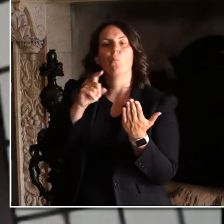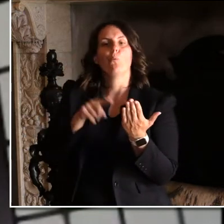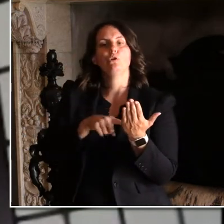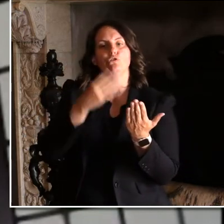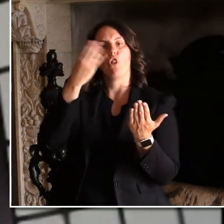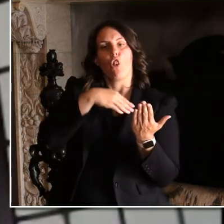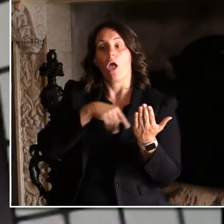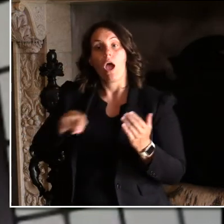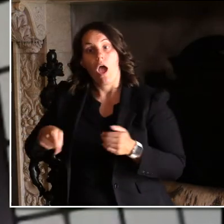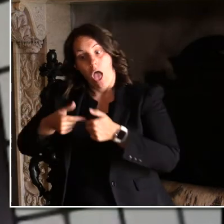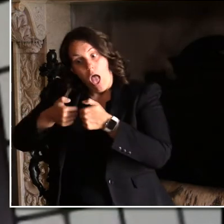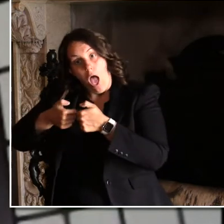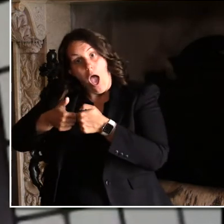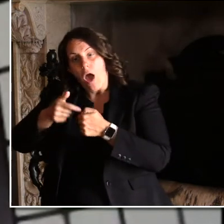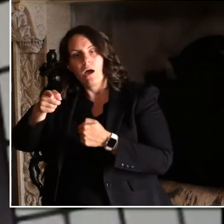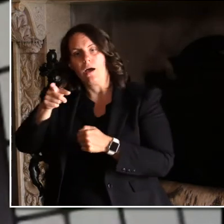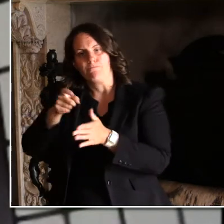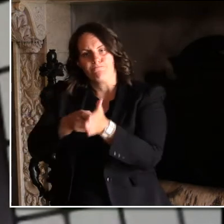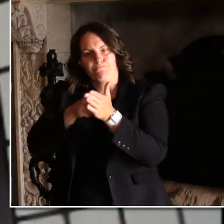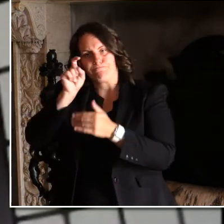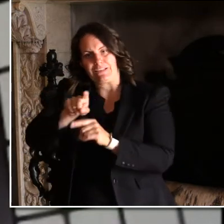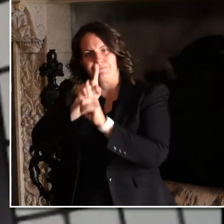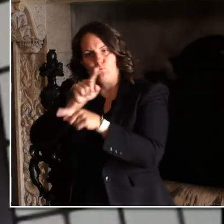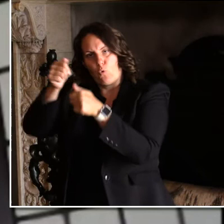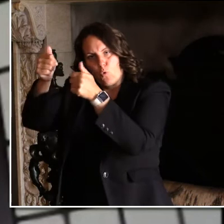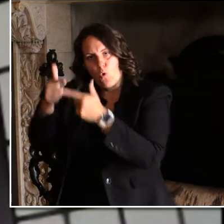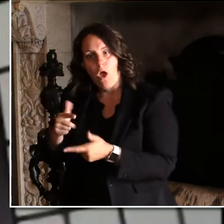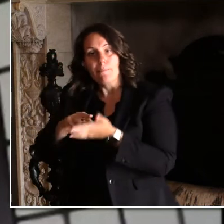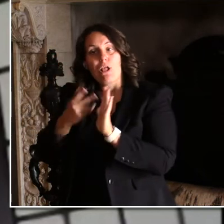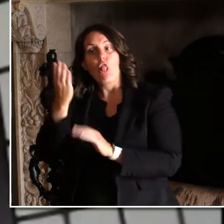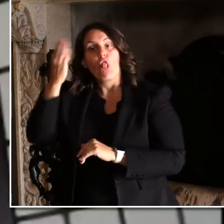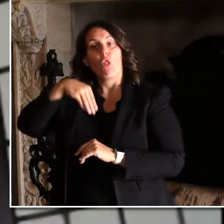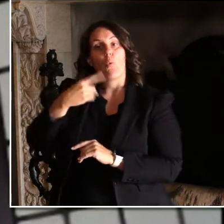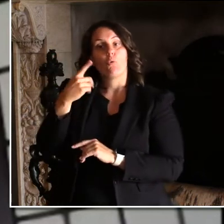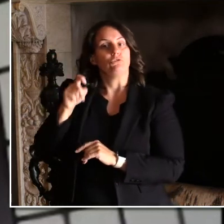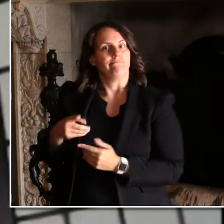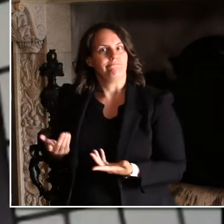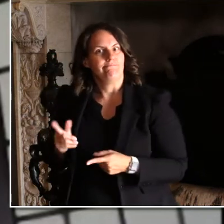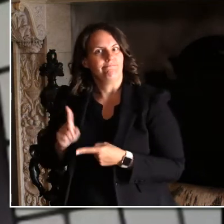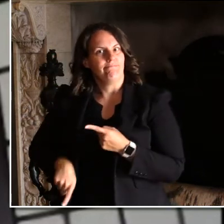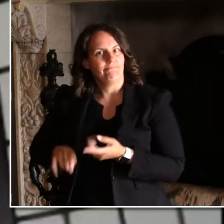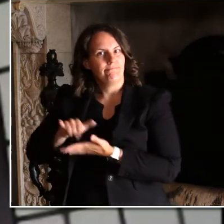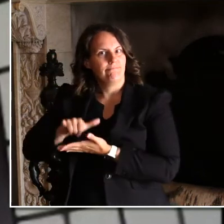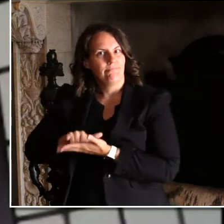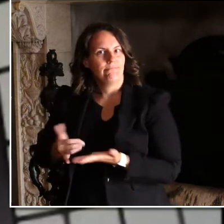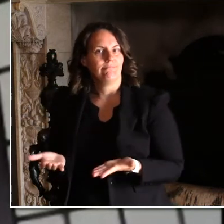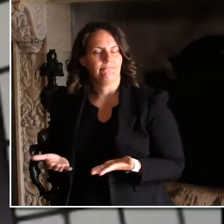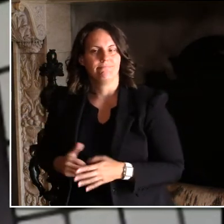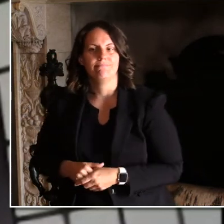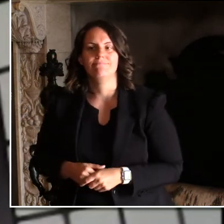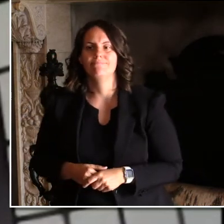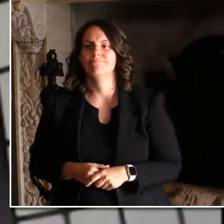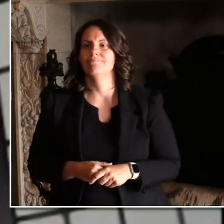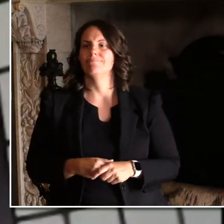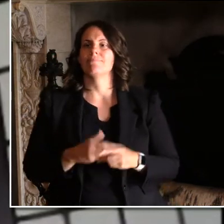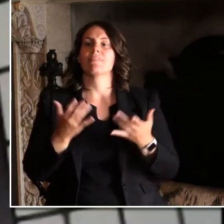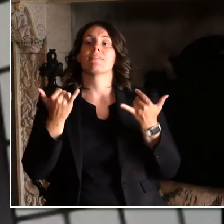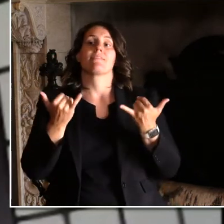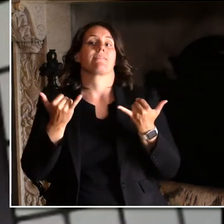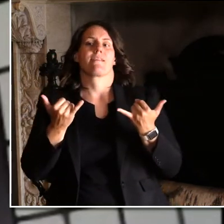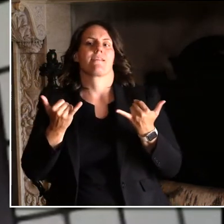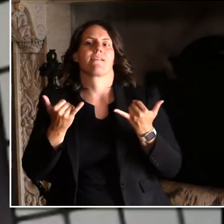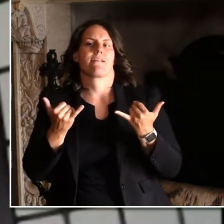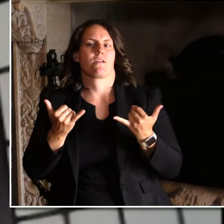have either an email address or a phone number, there's an additional way that we're working through with local public health departments to figure